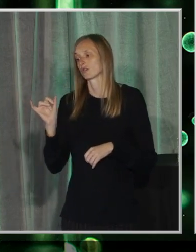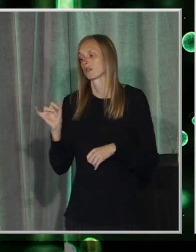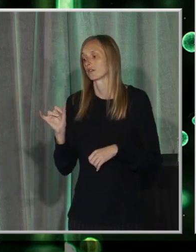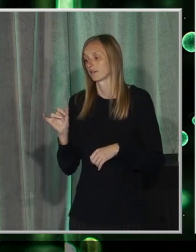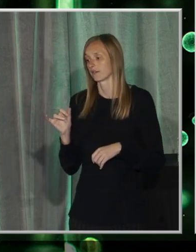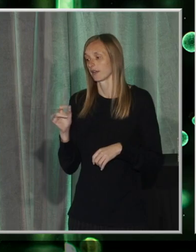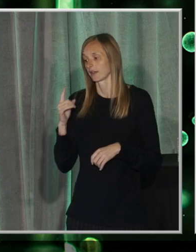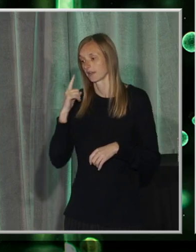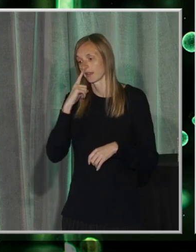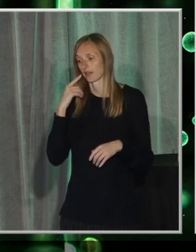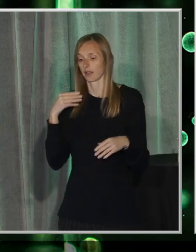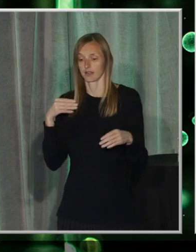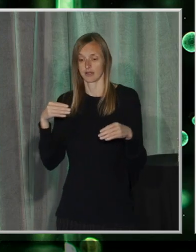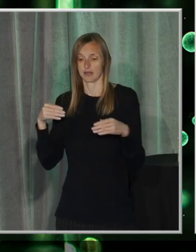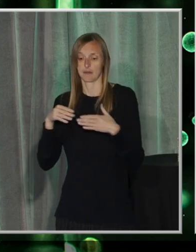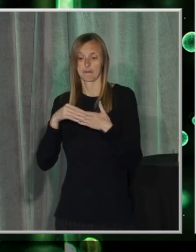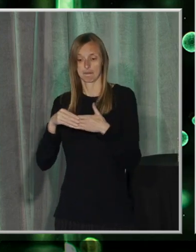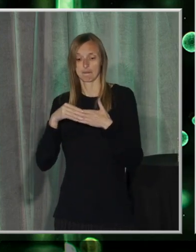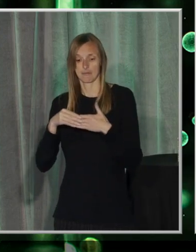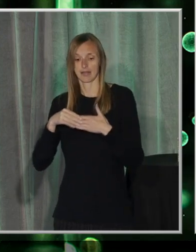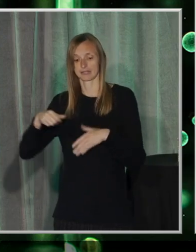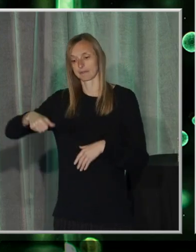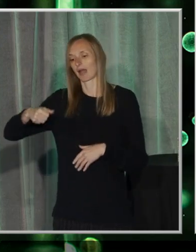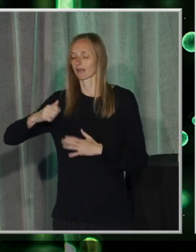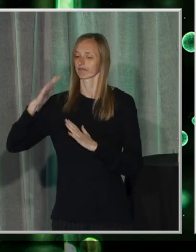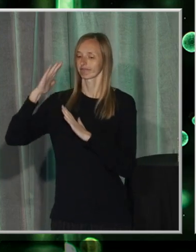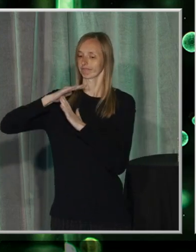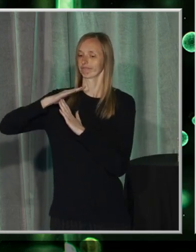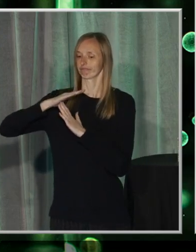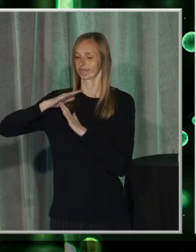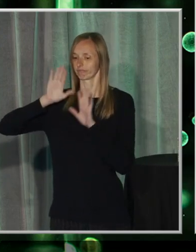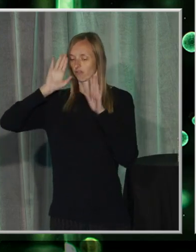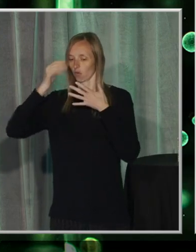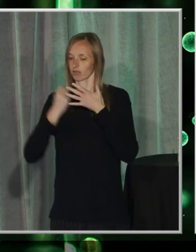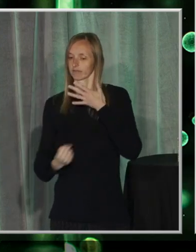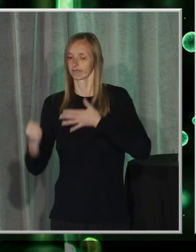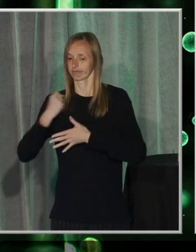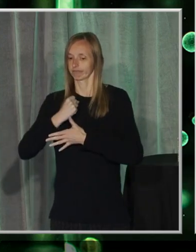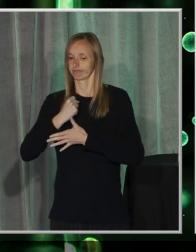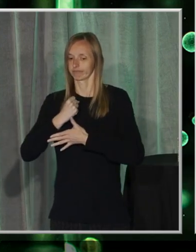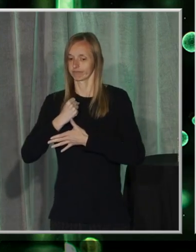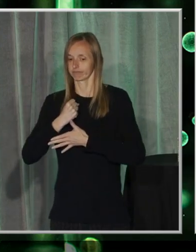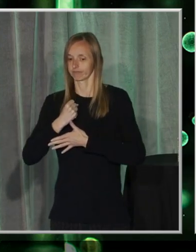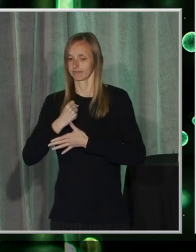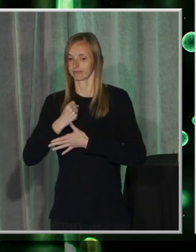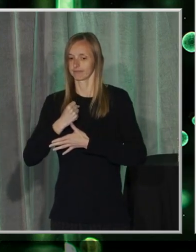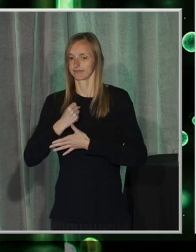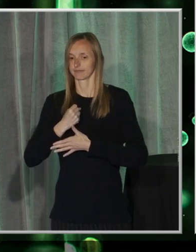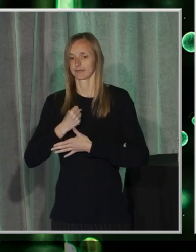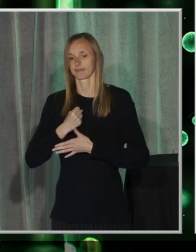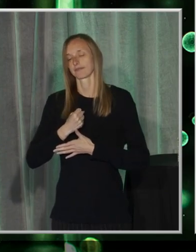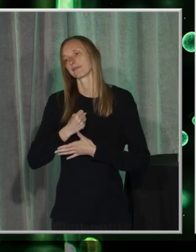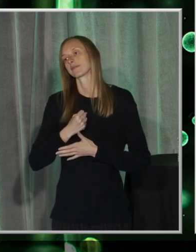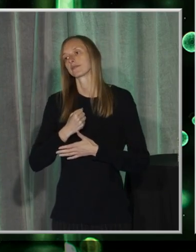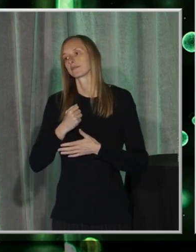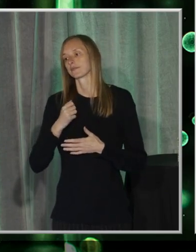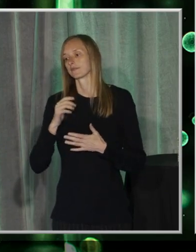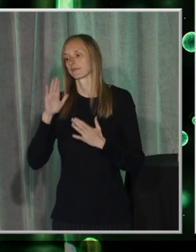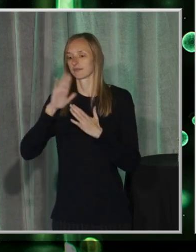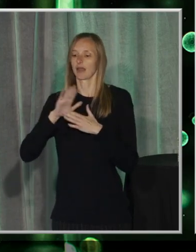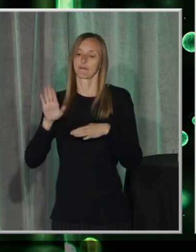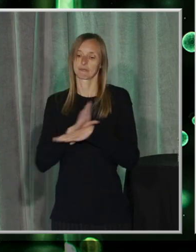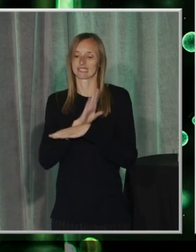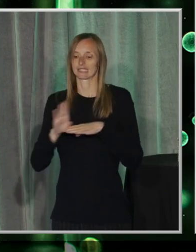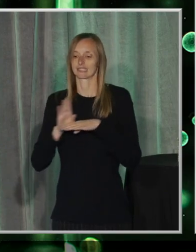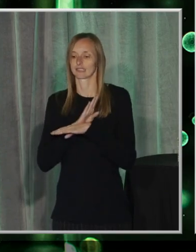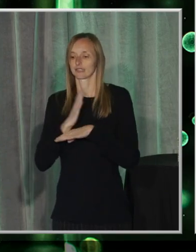say that the plastic bags will be our main focus. And this will be the main business, because